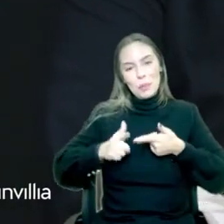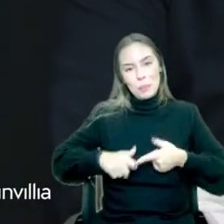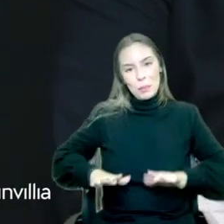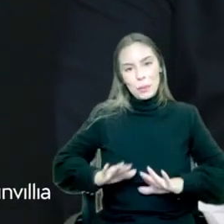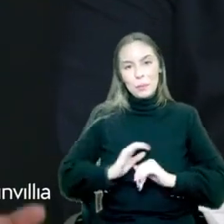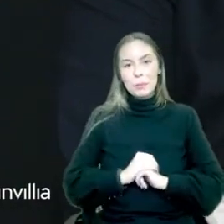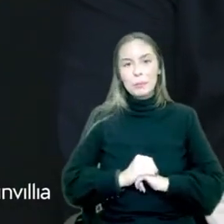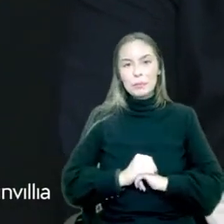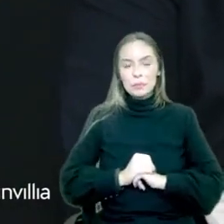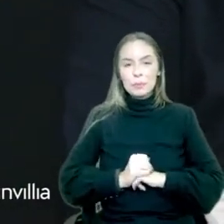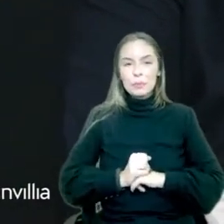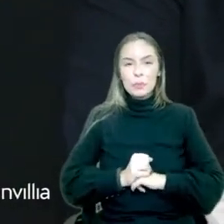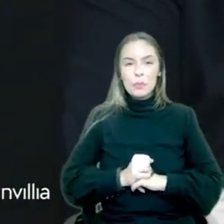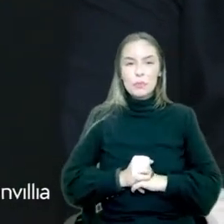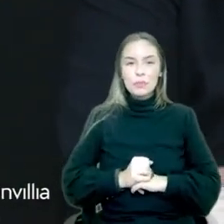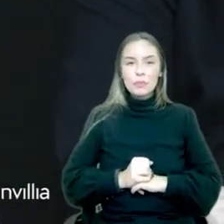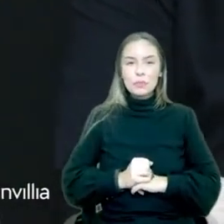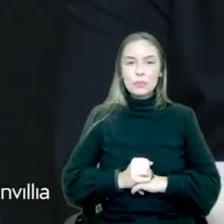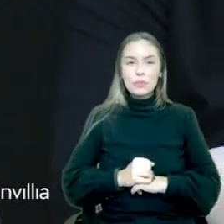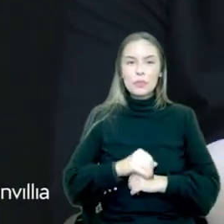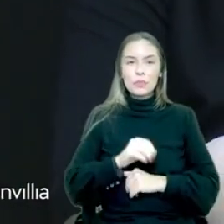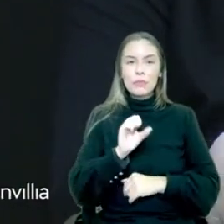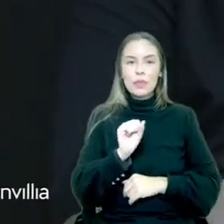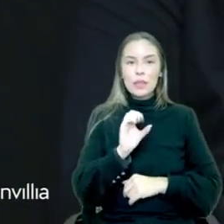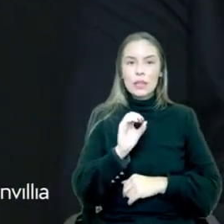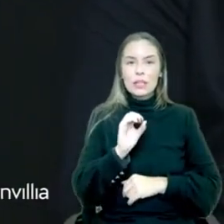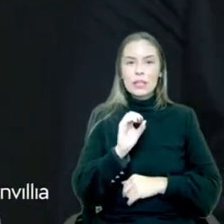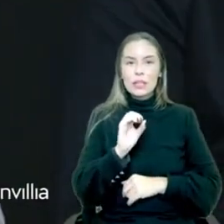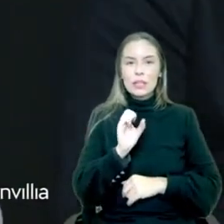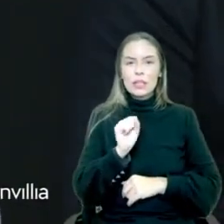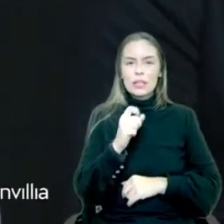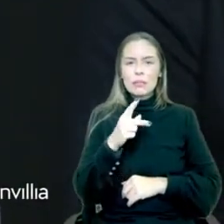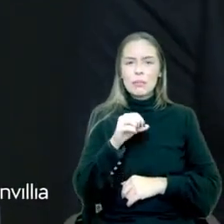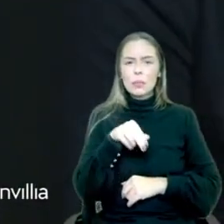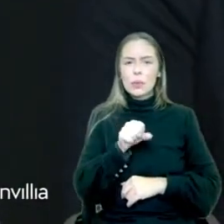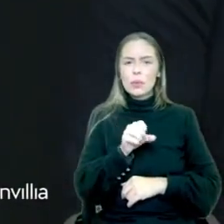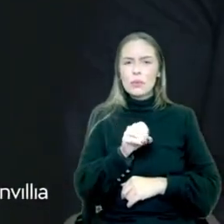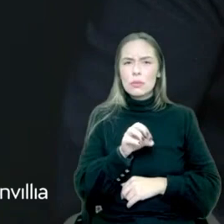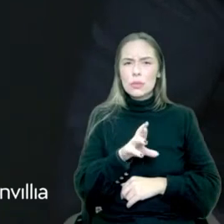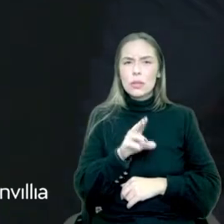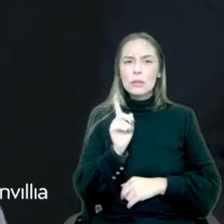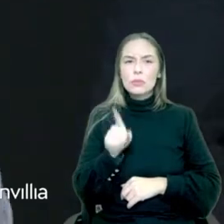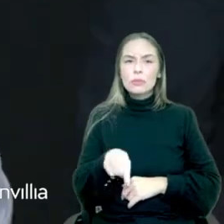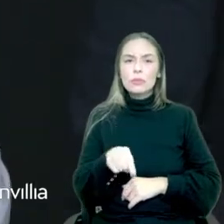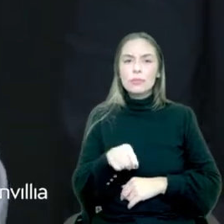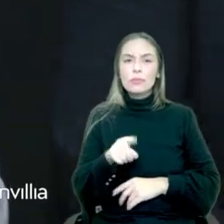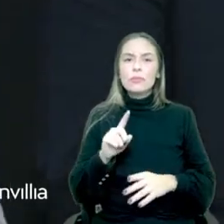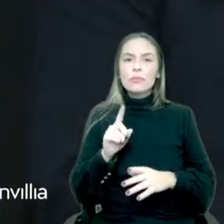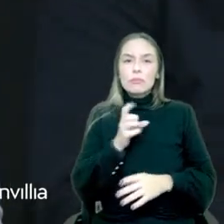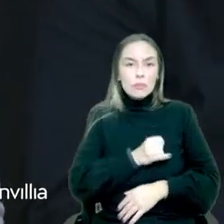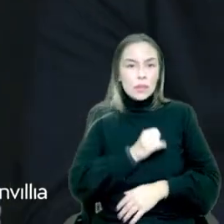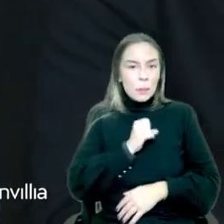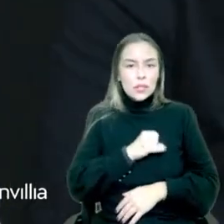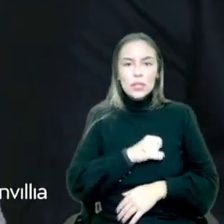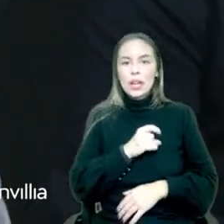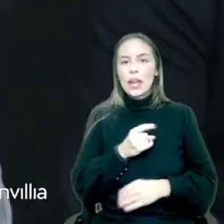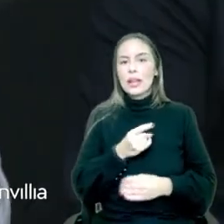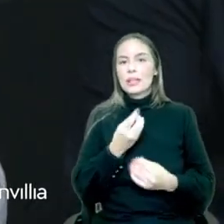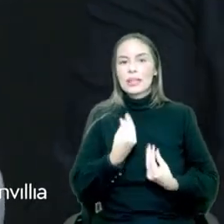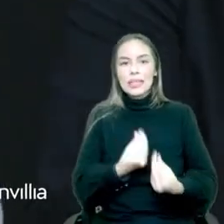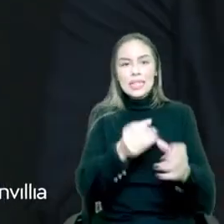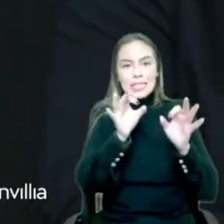sports fans are extremely passionate. You want to make sure you're giving them the right information immediately after the